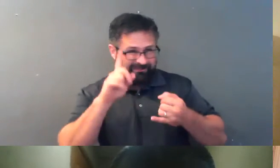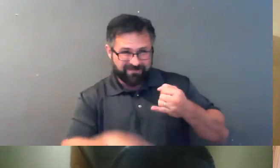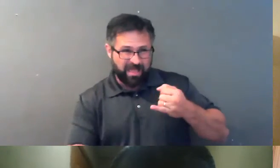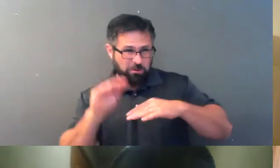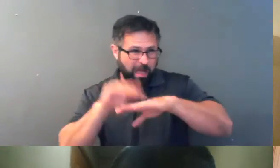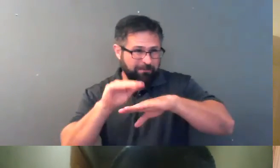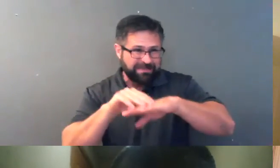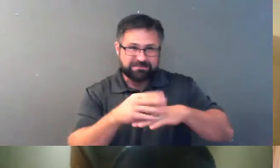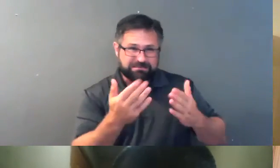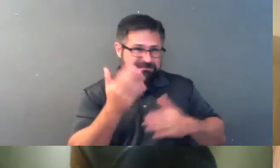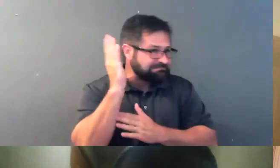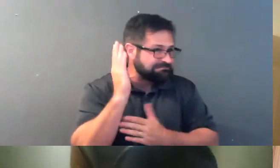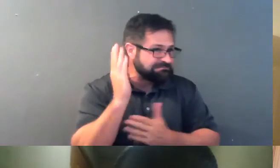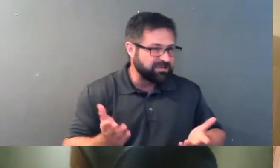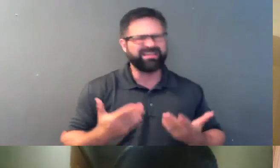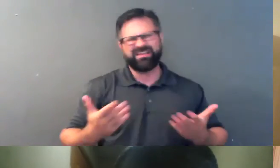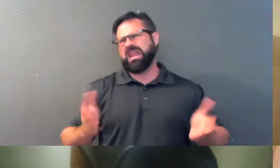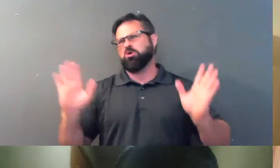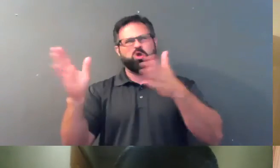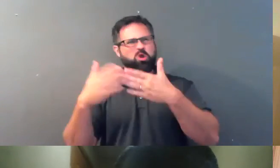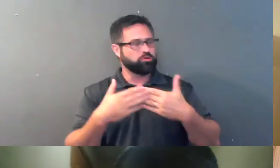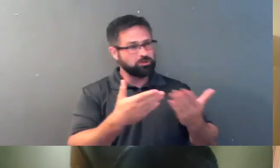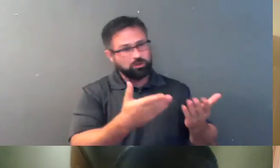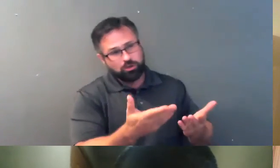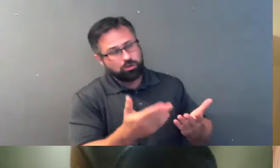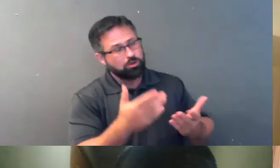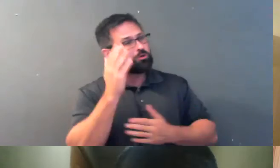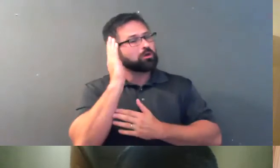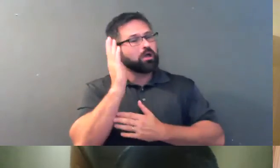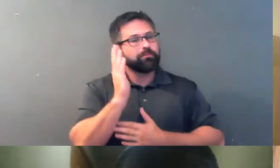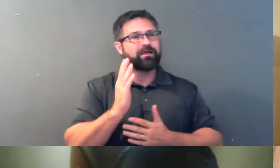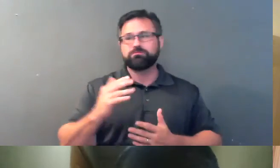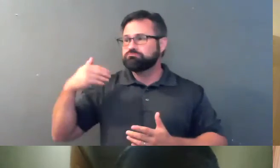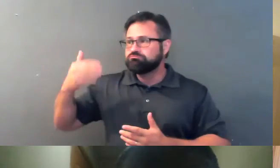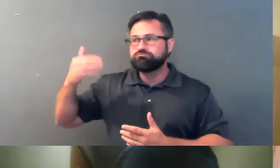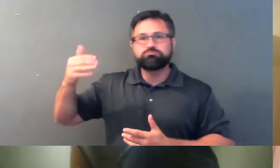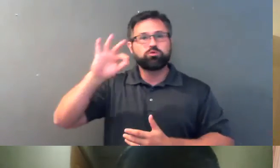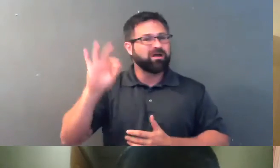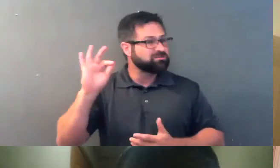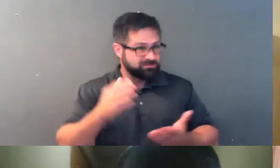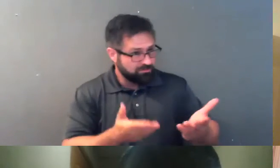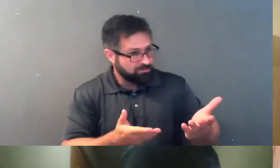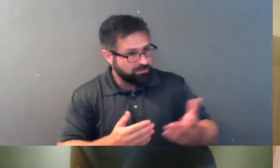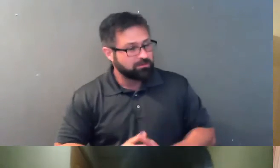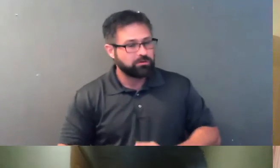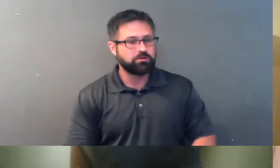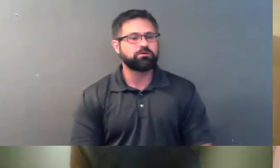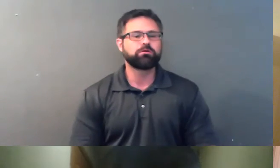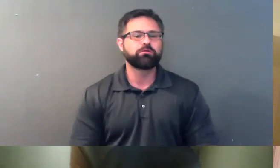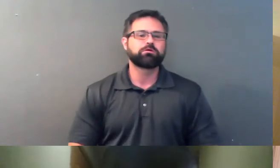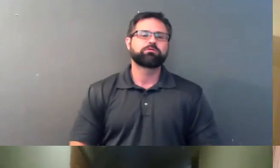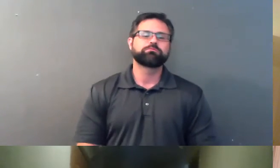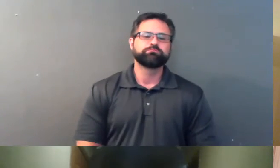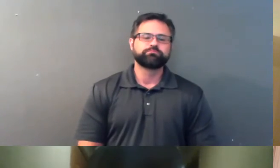this seminar, including whether you want to comment on any of the previous questions?